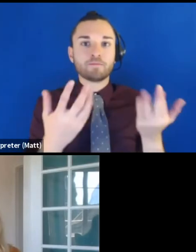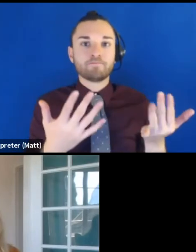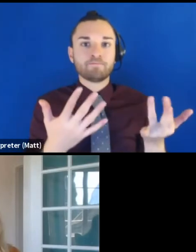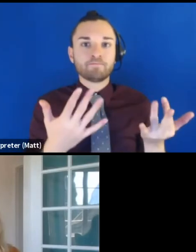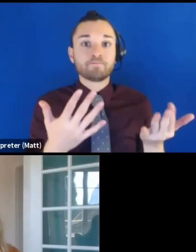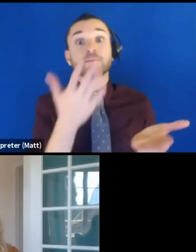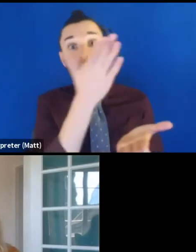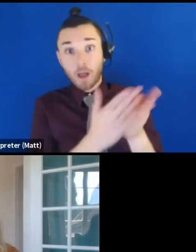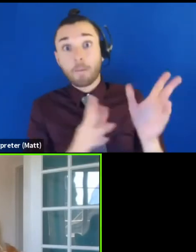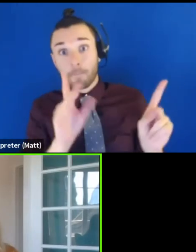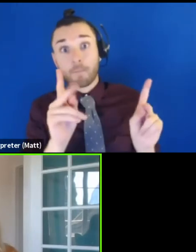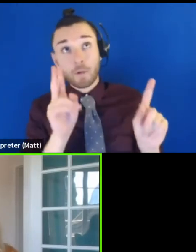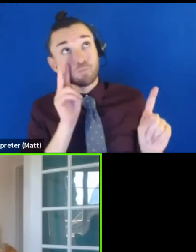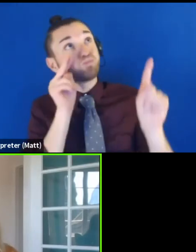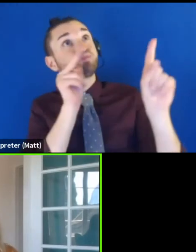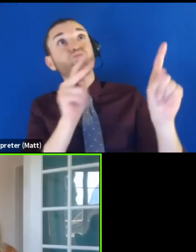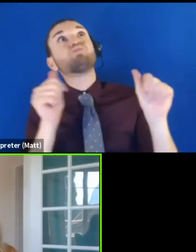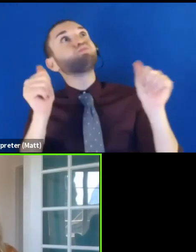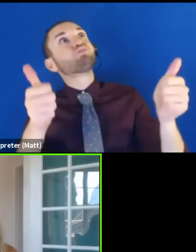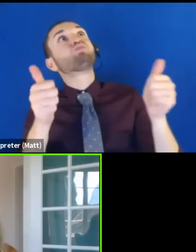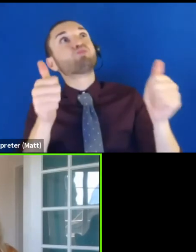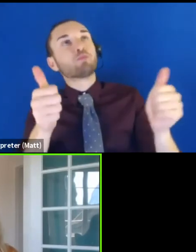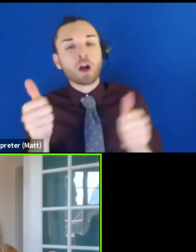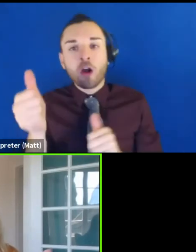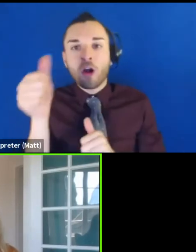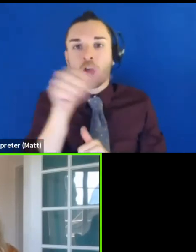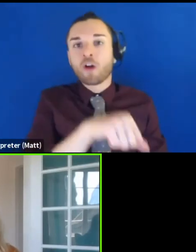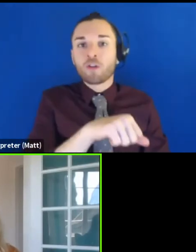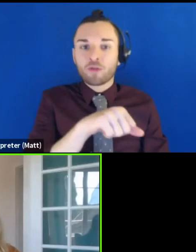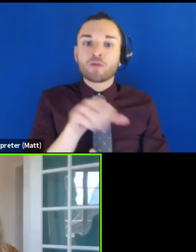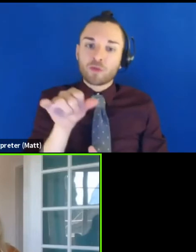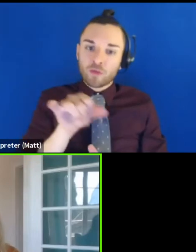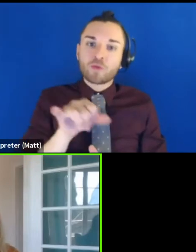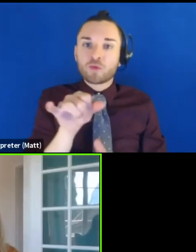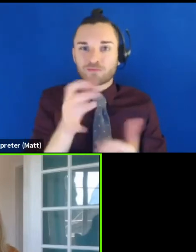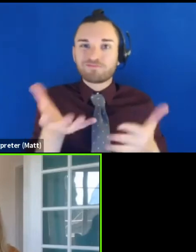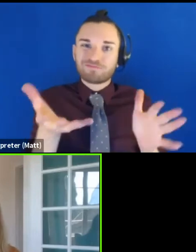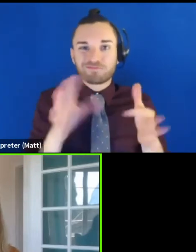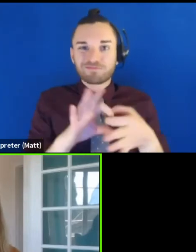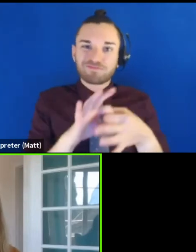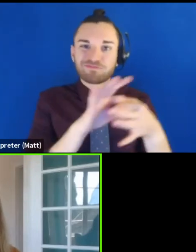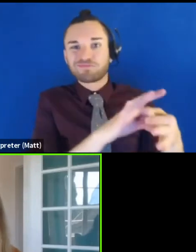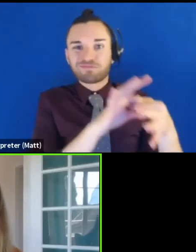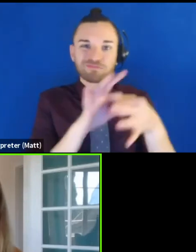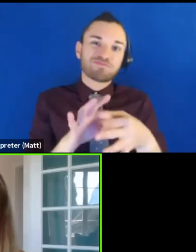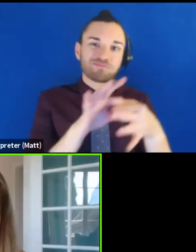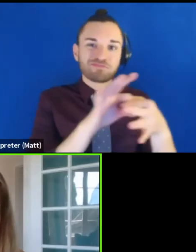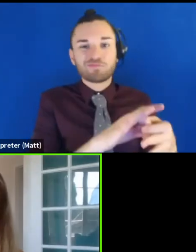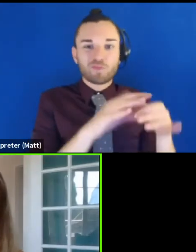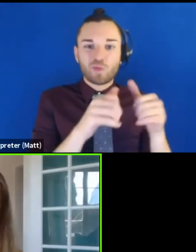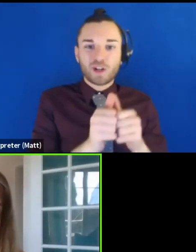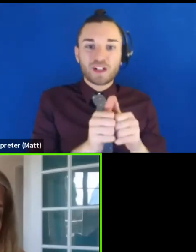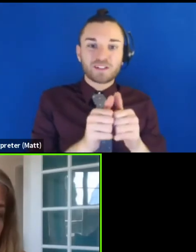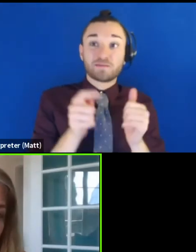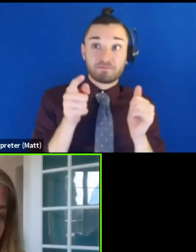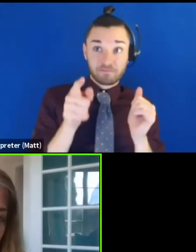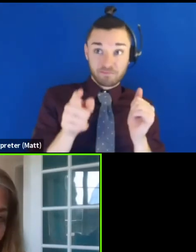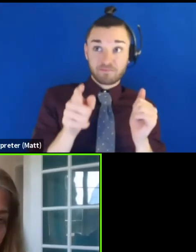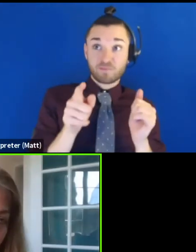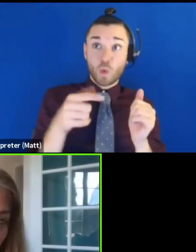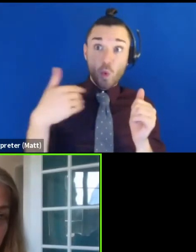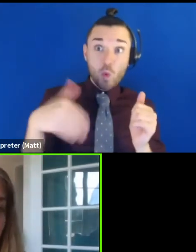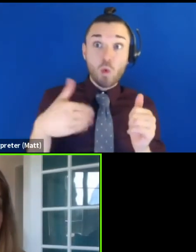they revere the show, and also often correlated to whether or not they see the characters as solipsistic